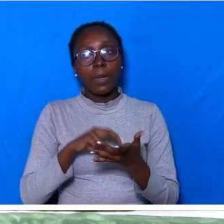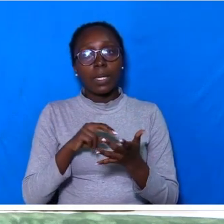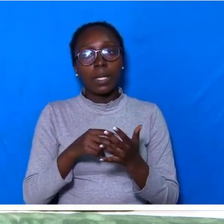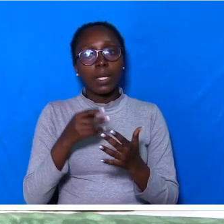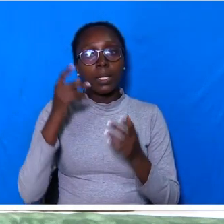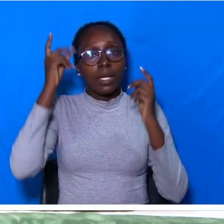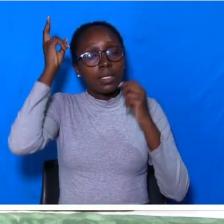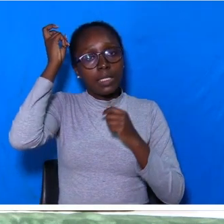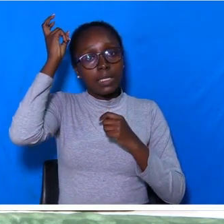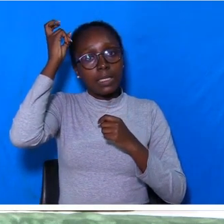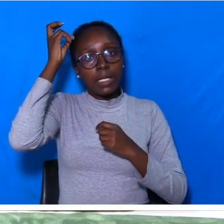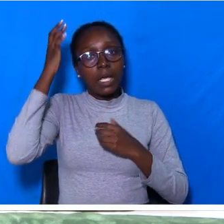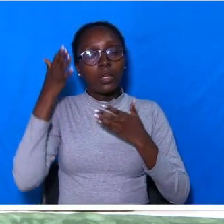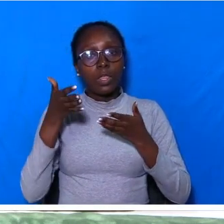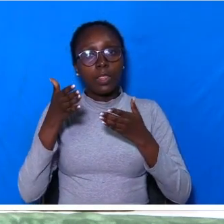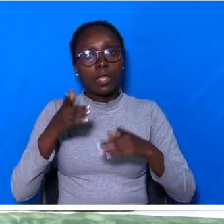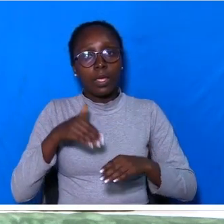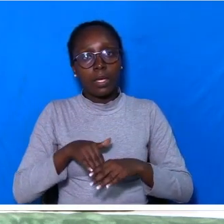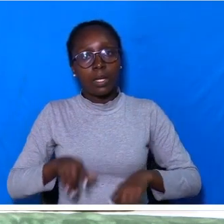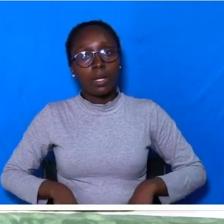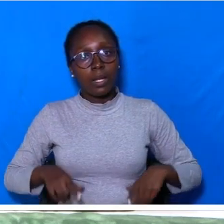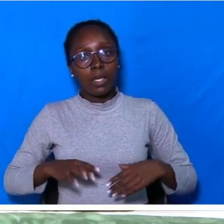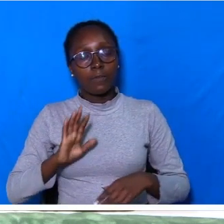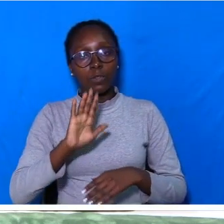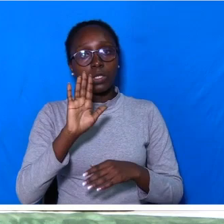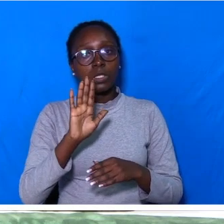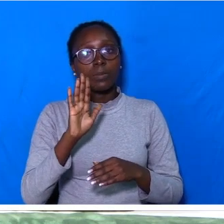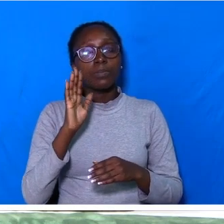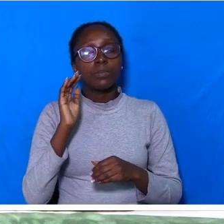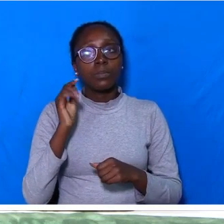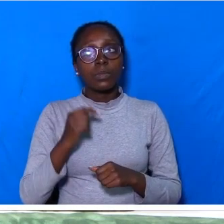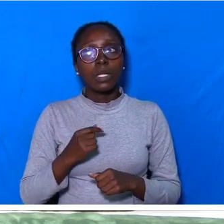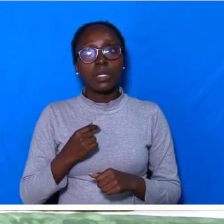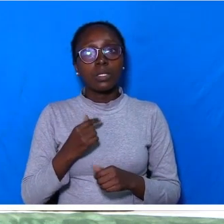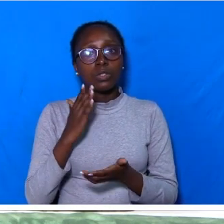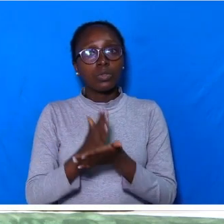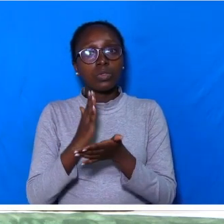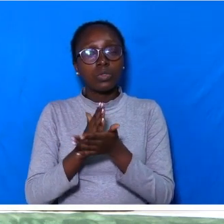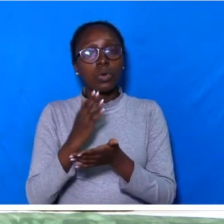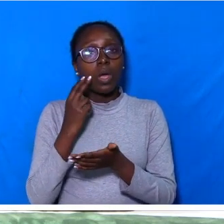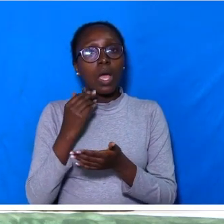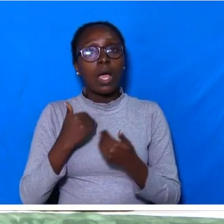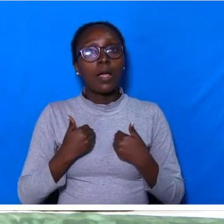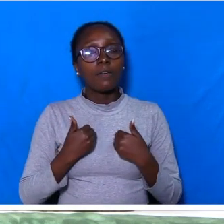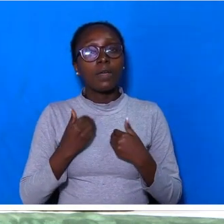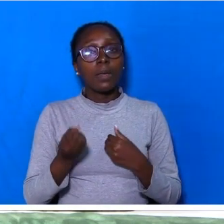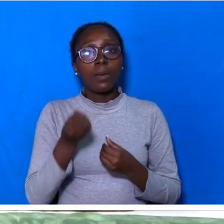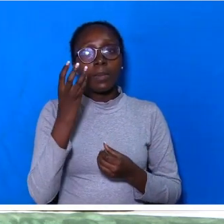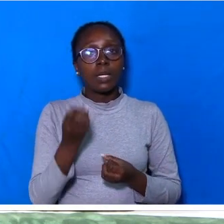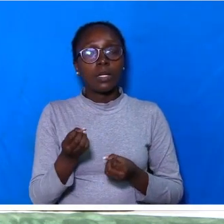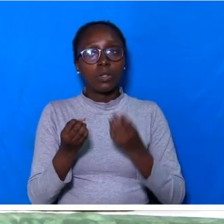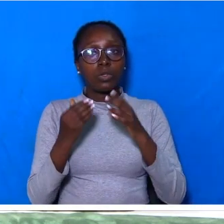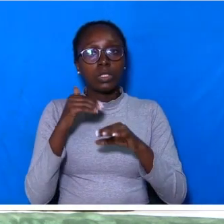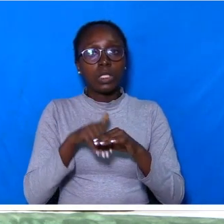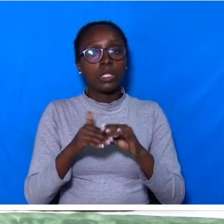encourage you today, that there are breakthroughs, there are victories, there are successes, there are miracles in God. When we walk